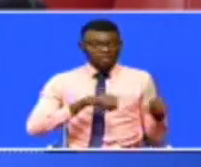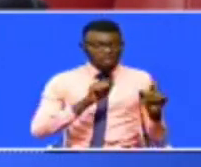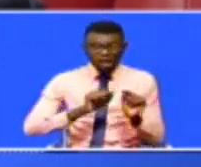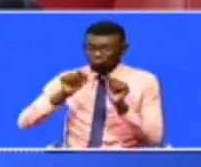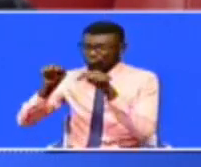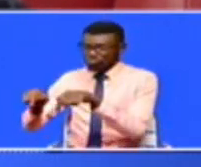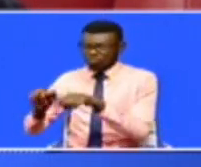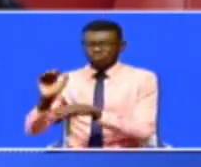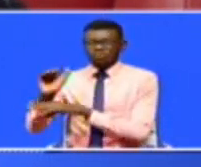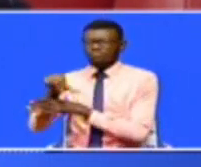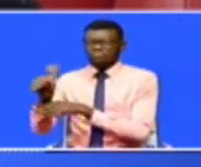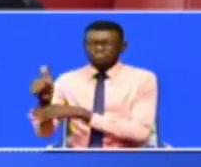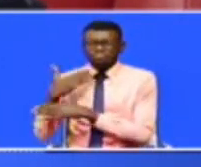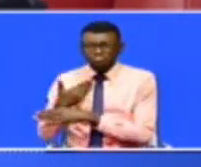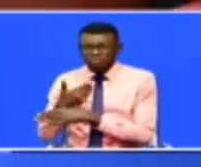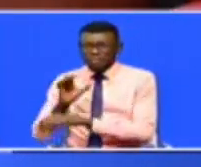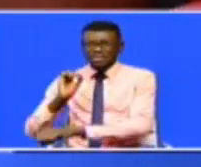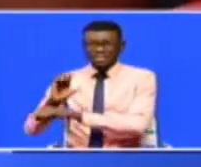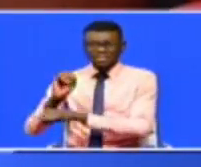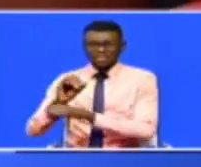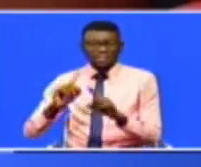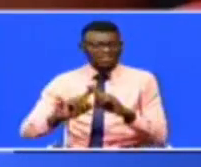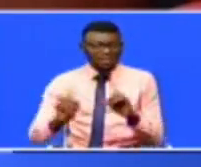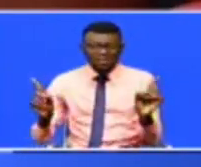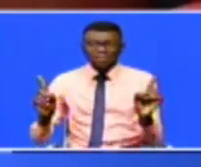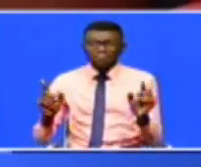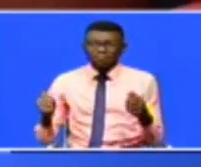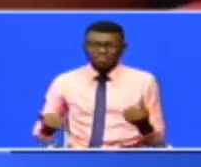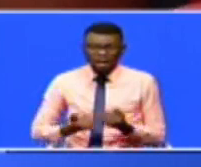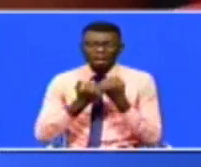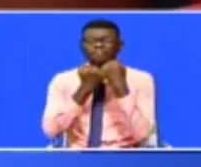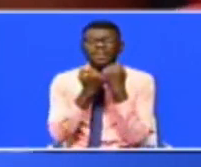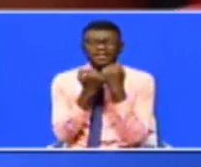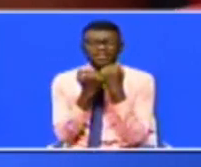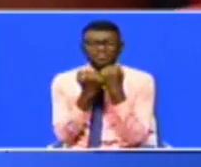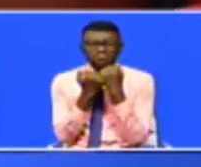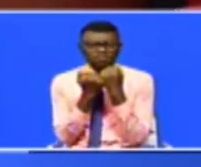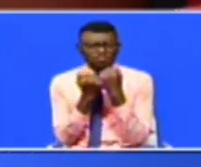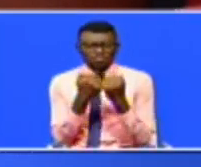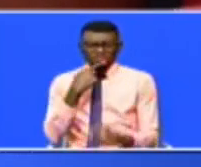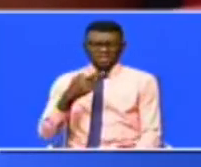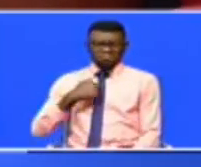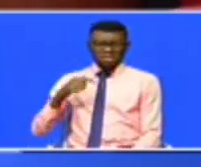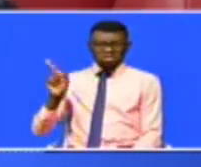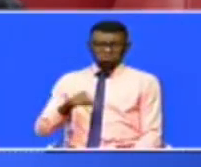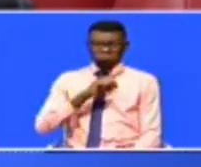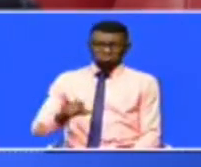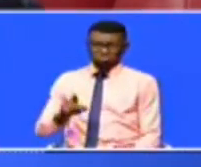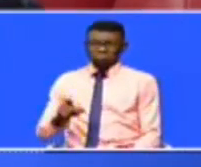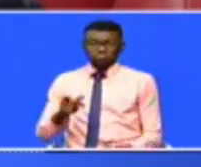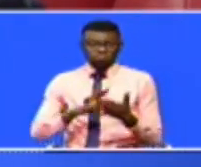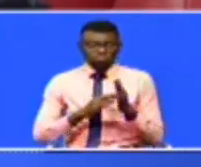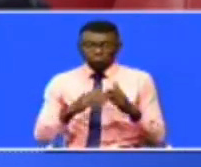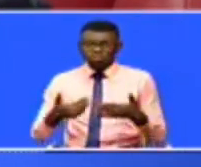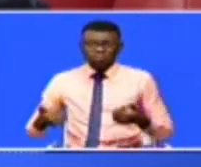a second, third, and fourth opinion. When you criminalize my opinion, then what you're saying is that the